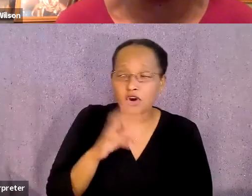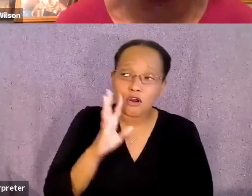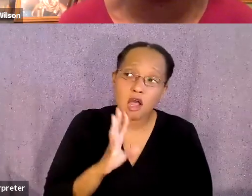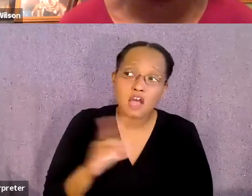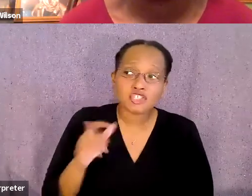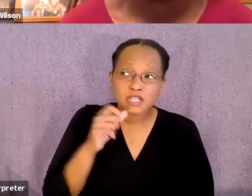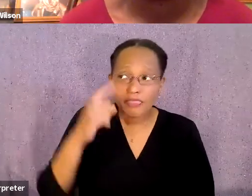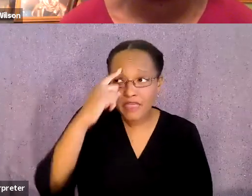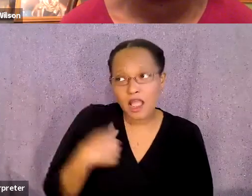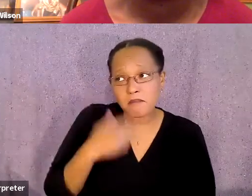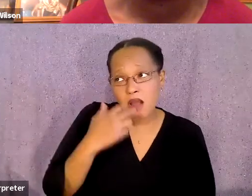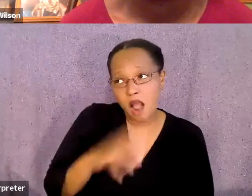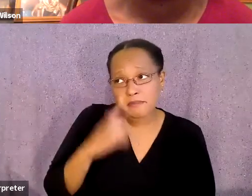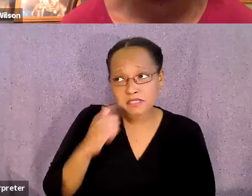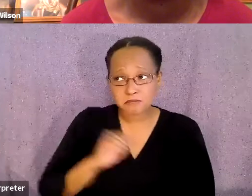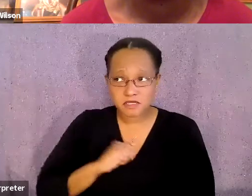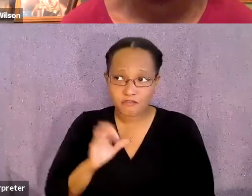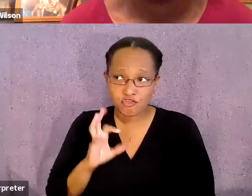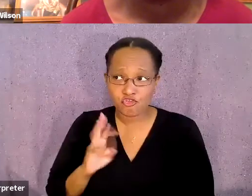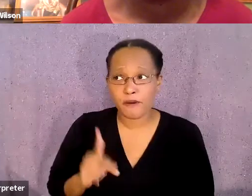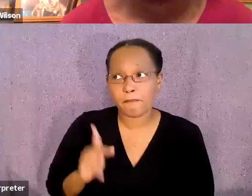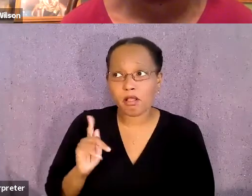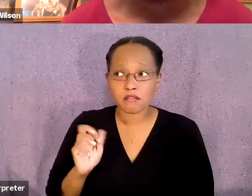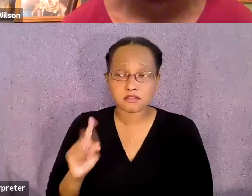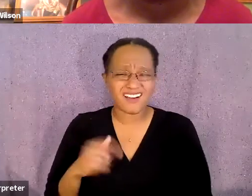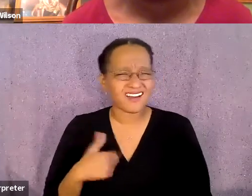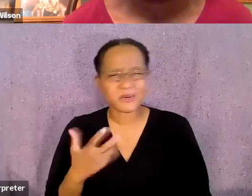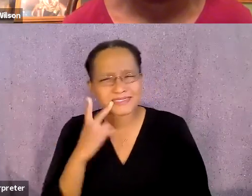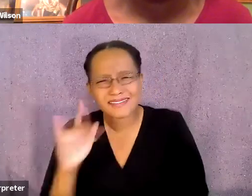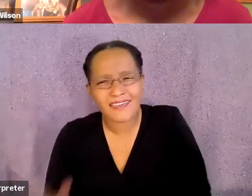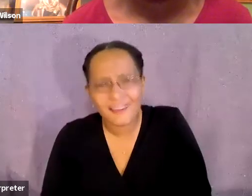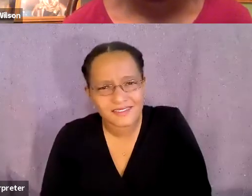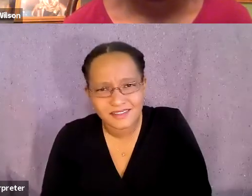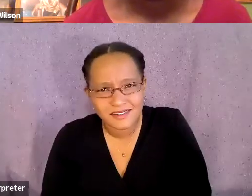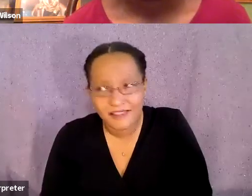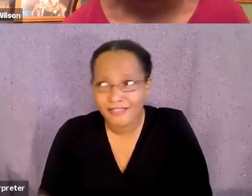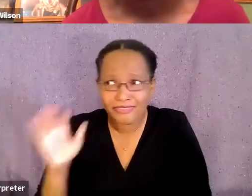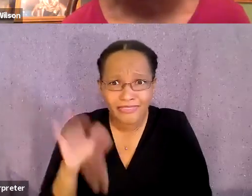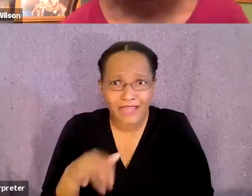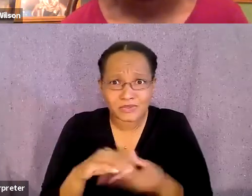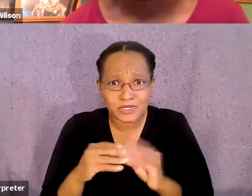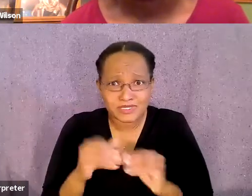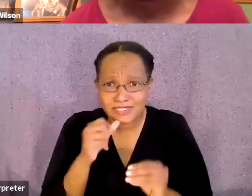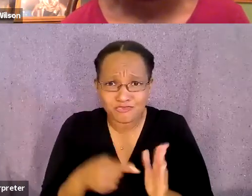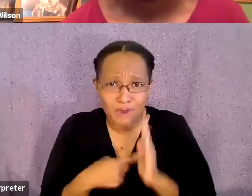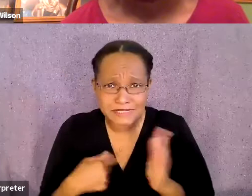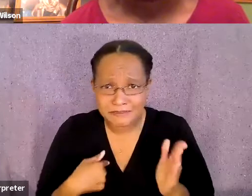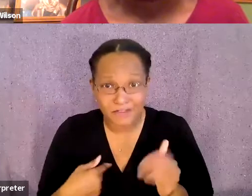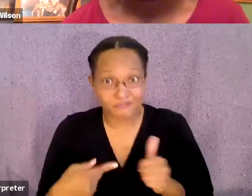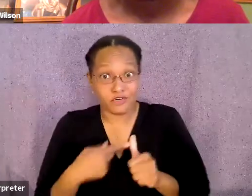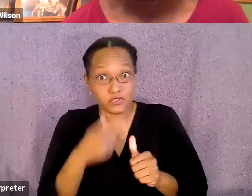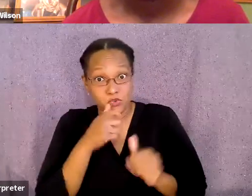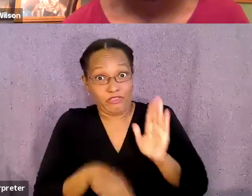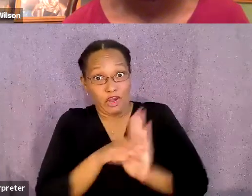because I'm crippled, woe is me, I don't want to see that. You know, like, that doesn't represent me, first off, from the character